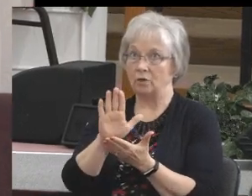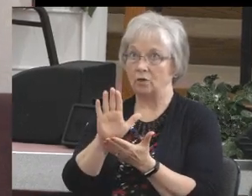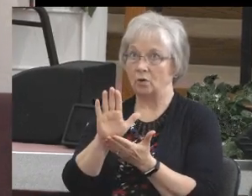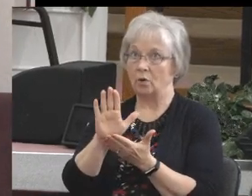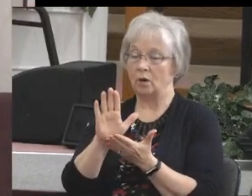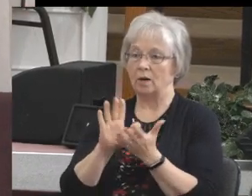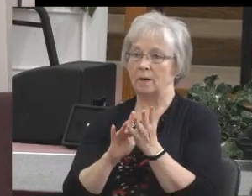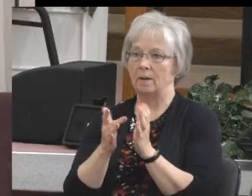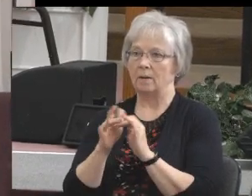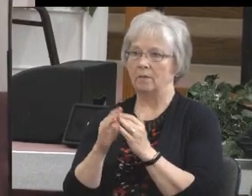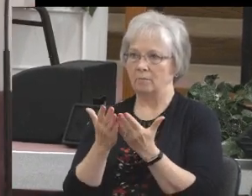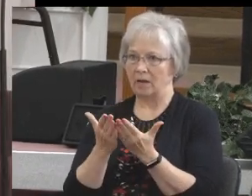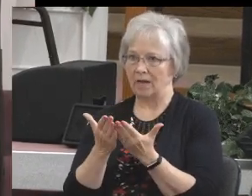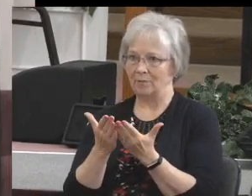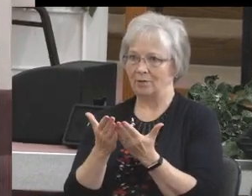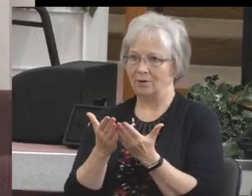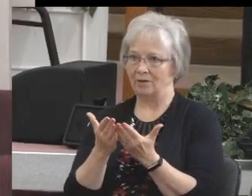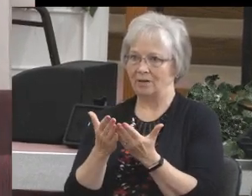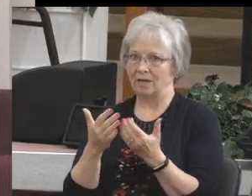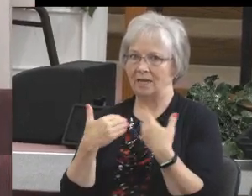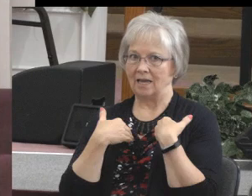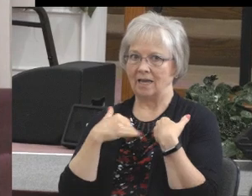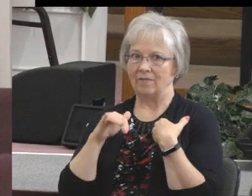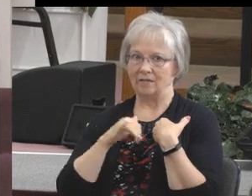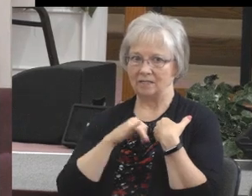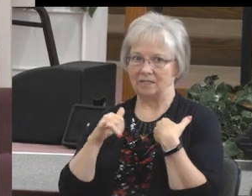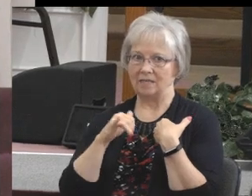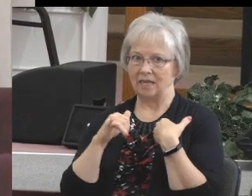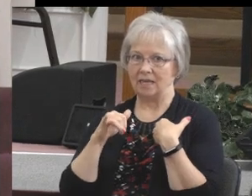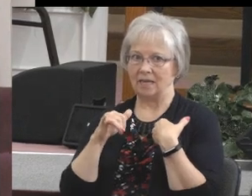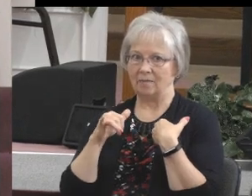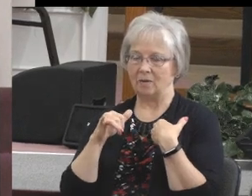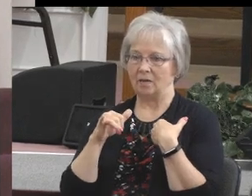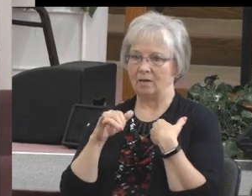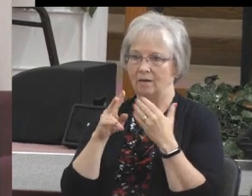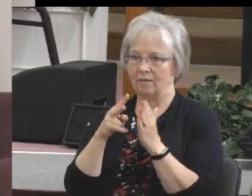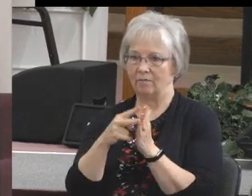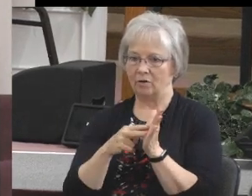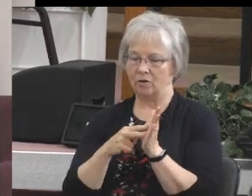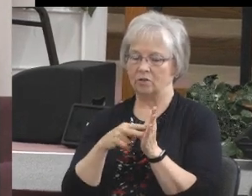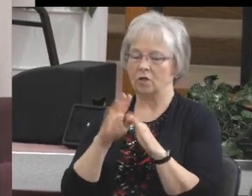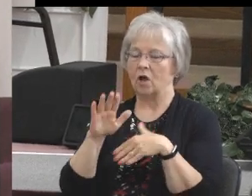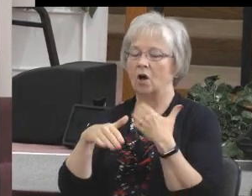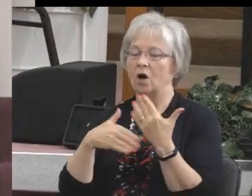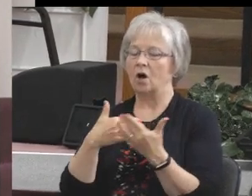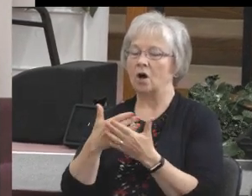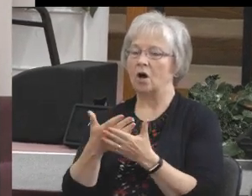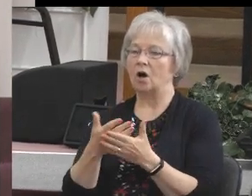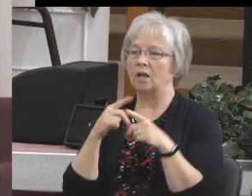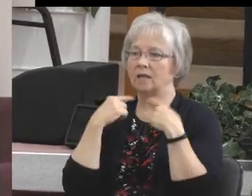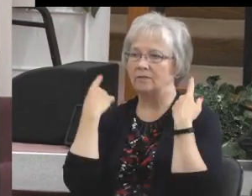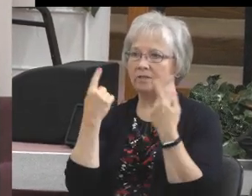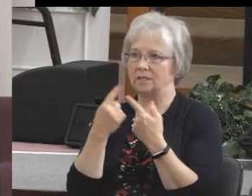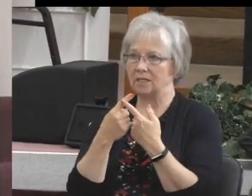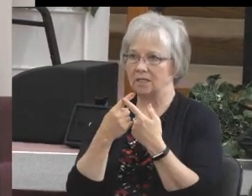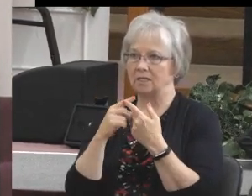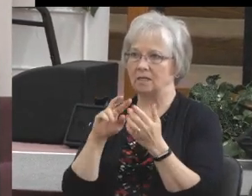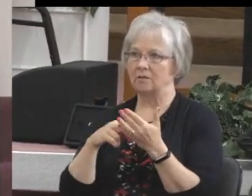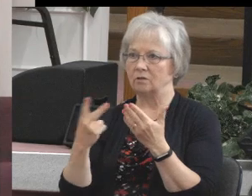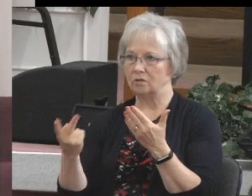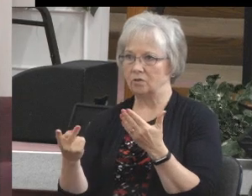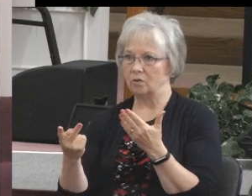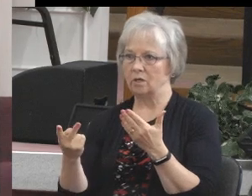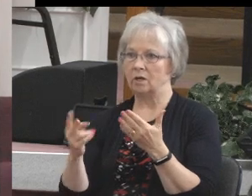both have the same passage in it. This says, "For all have sinned and fallen short of the glory of God."